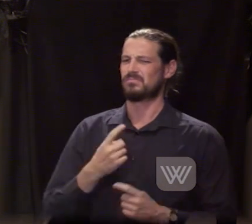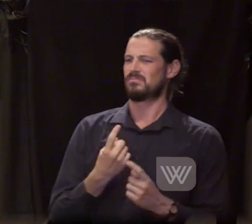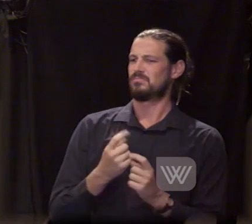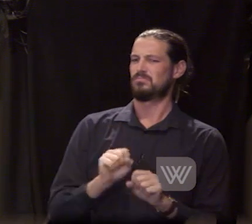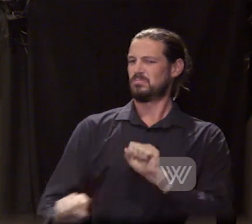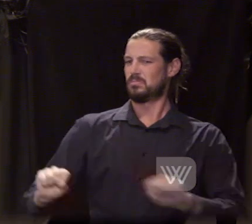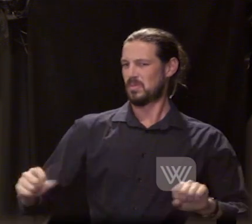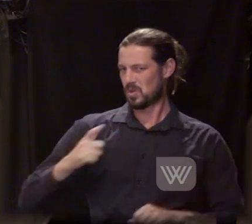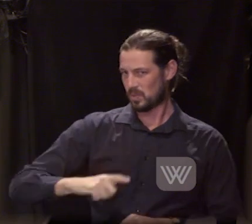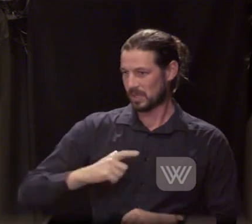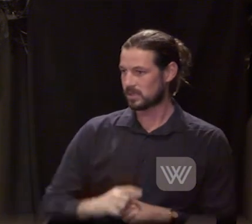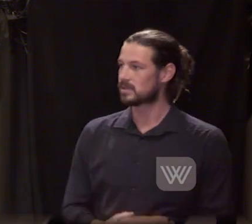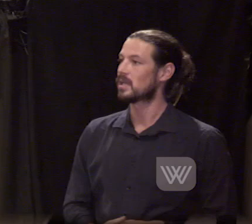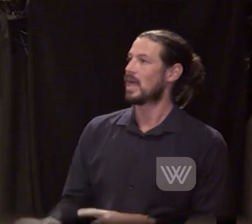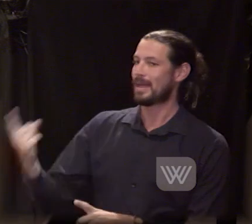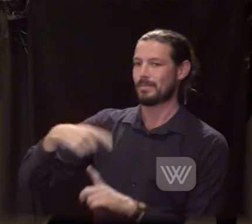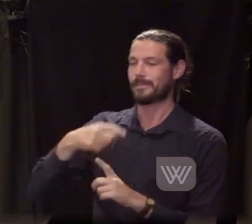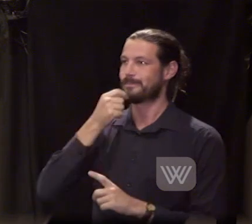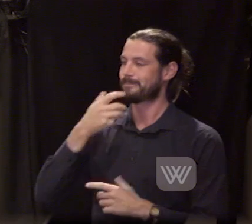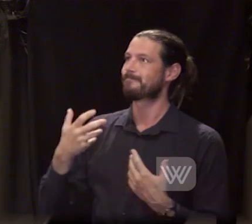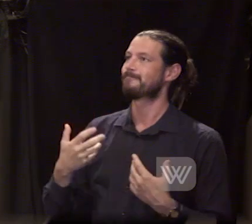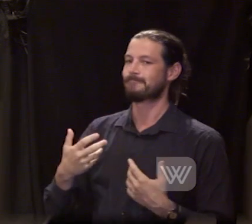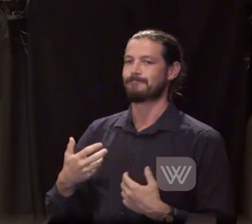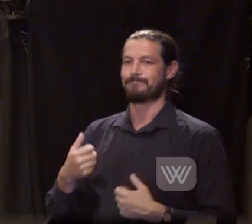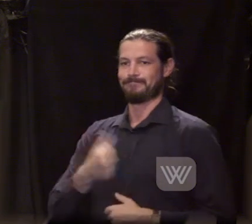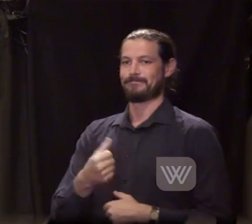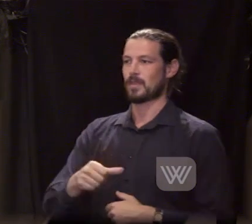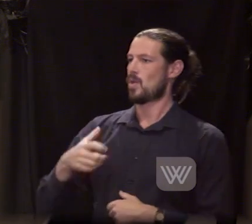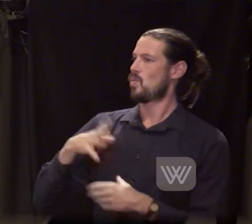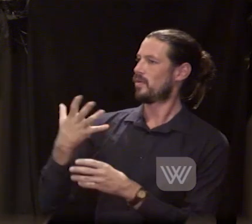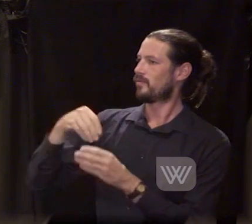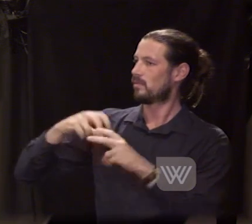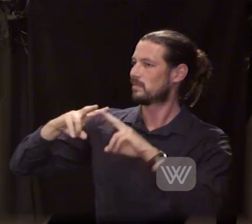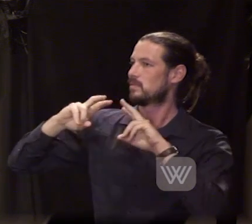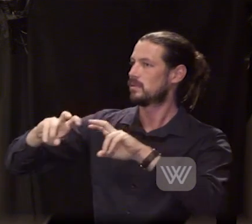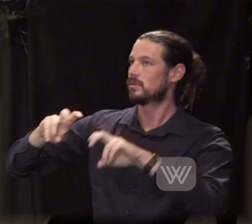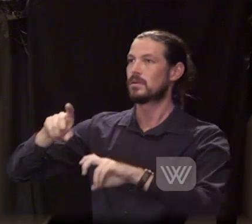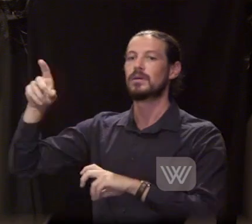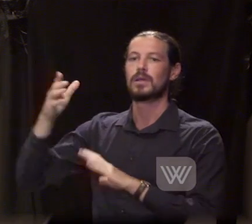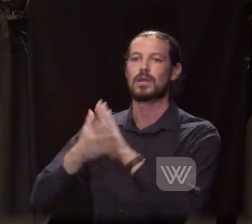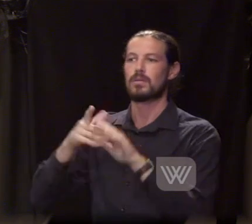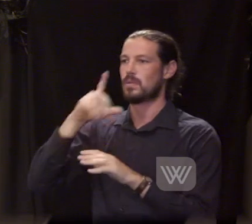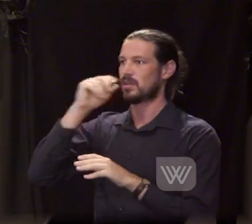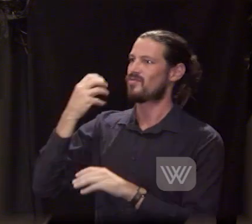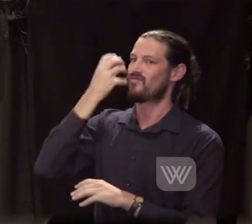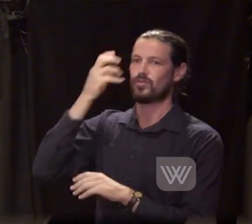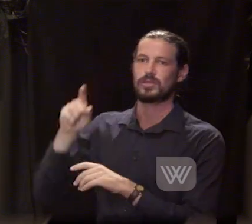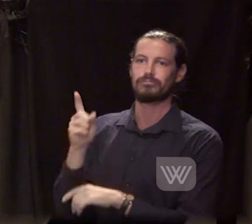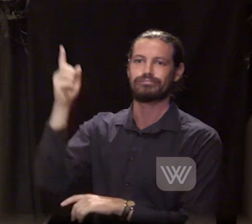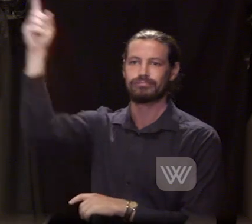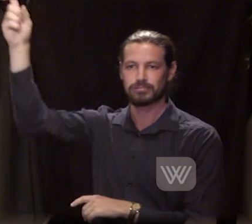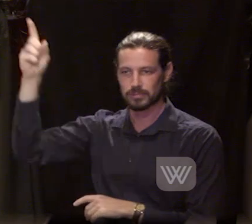as we all felt this higher calling of wanting to do and participate in the research that's necessary in order to get humans